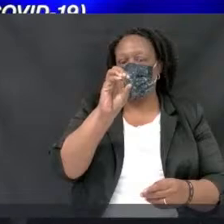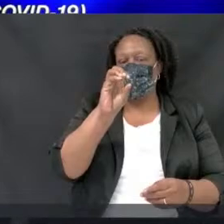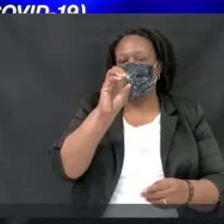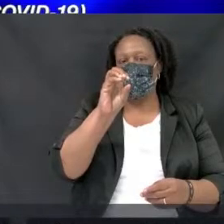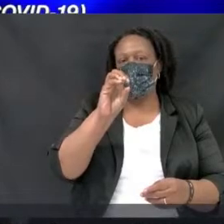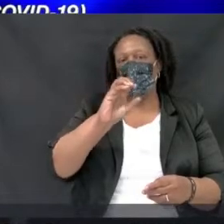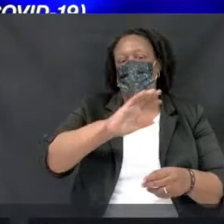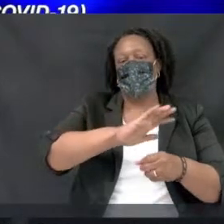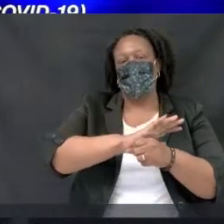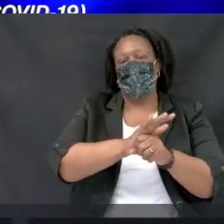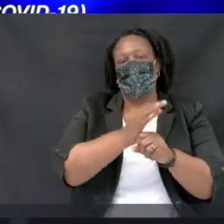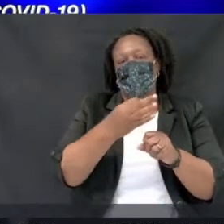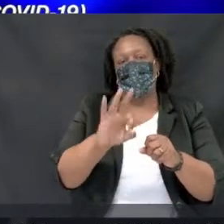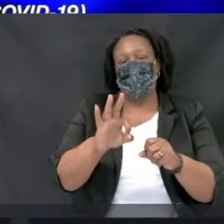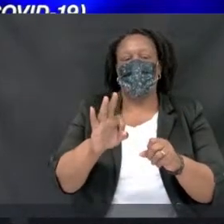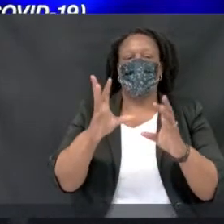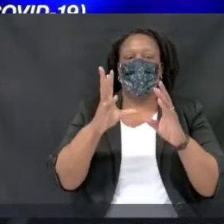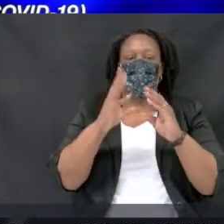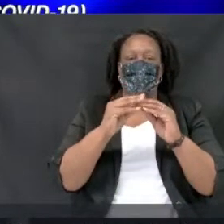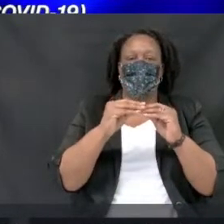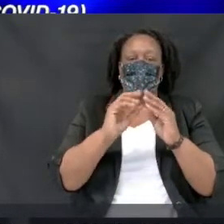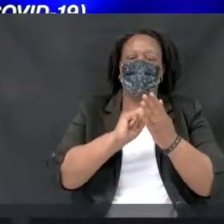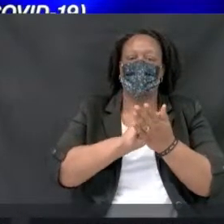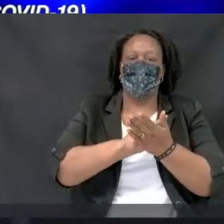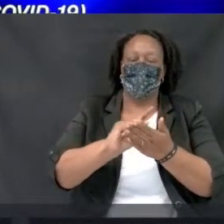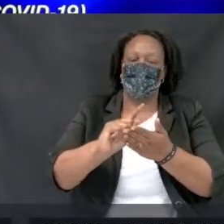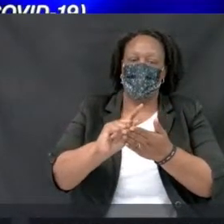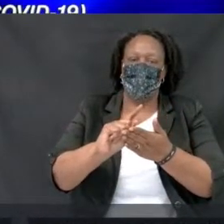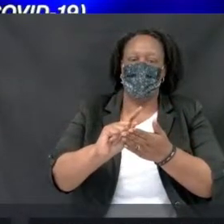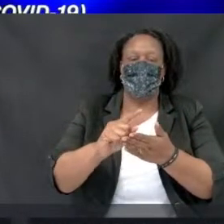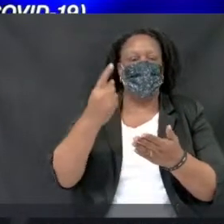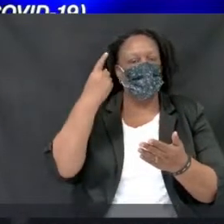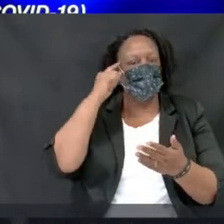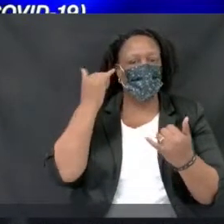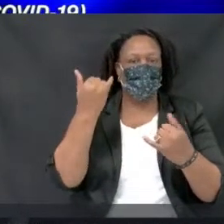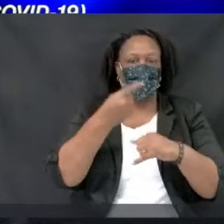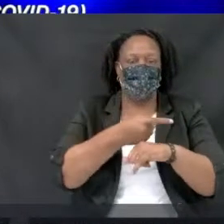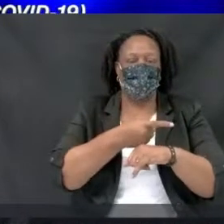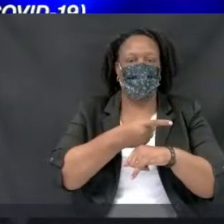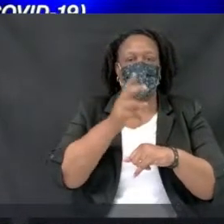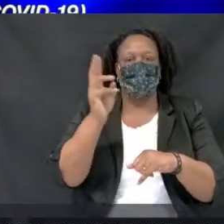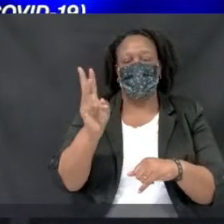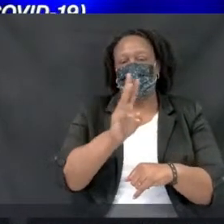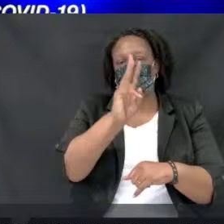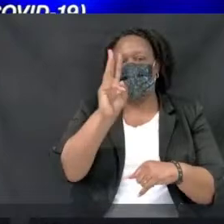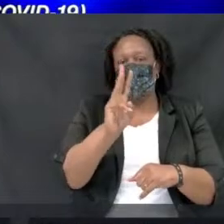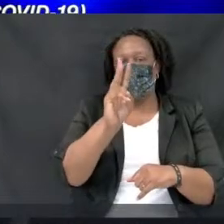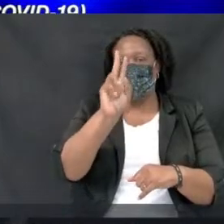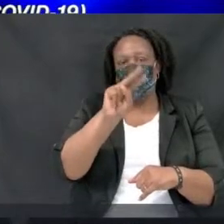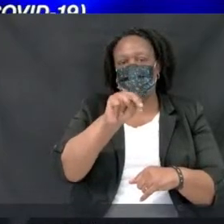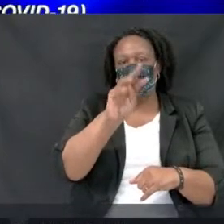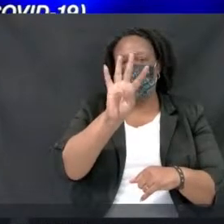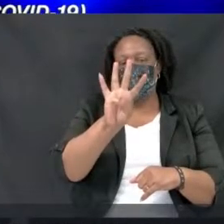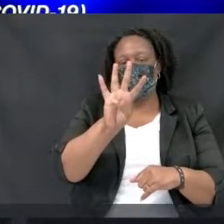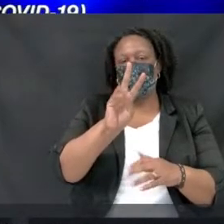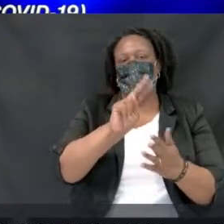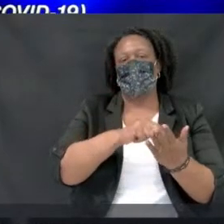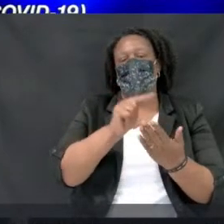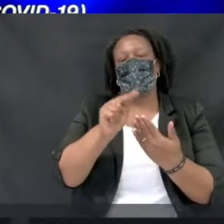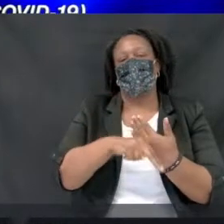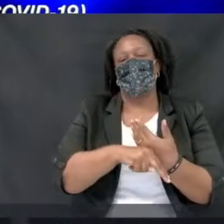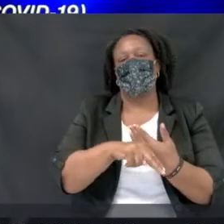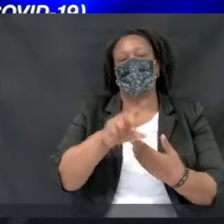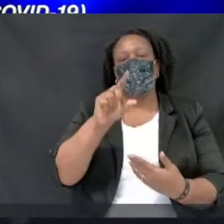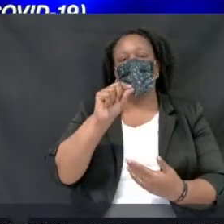Center COVID-19 weekly briefing for Wednesday, the 24th of November,